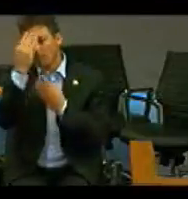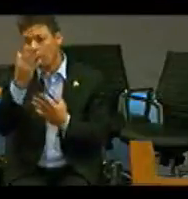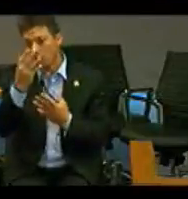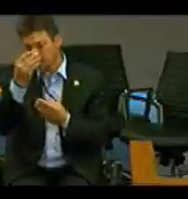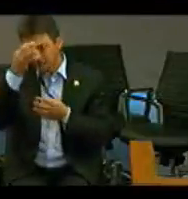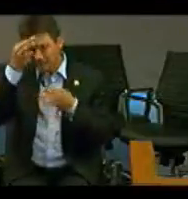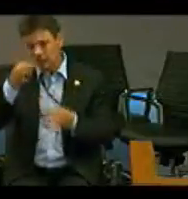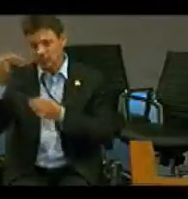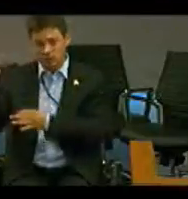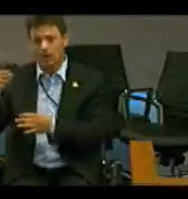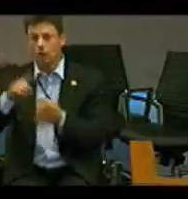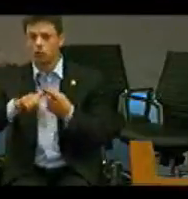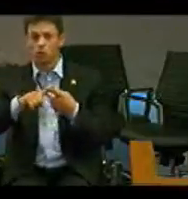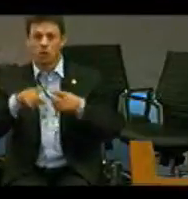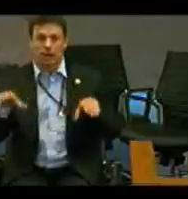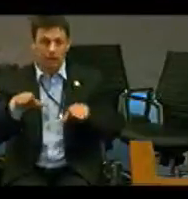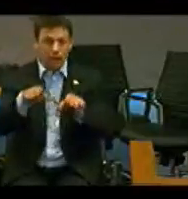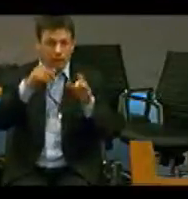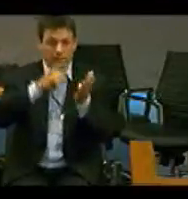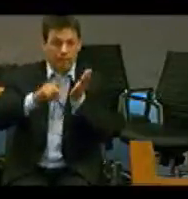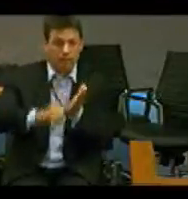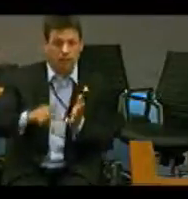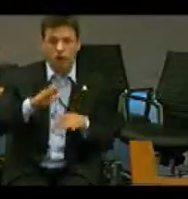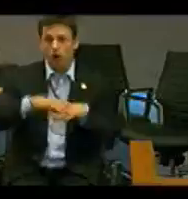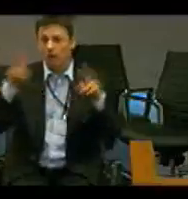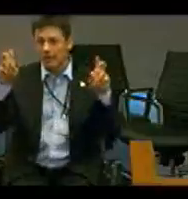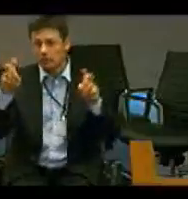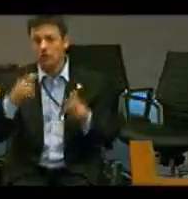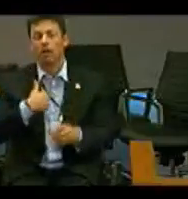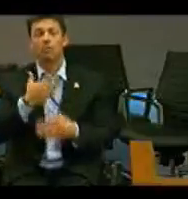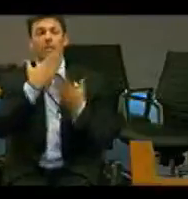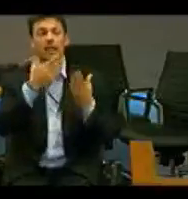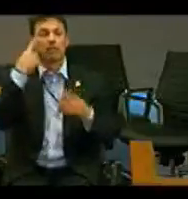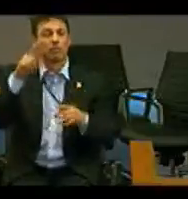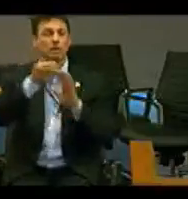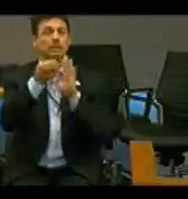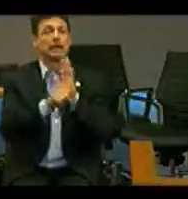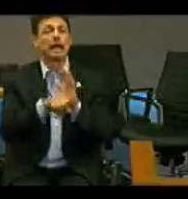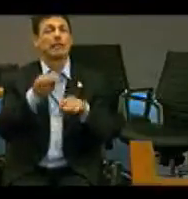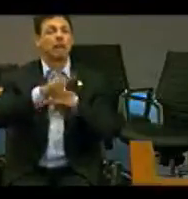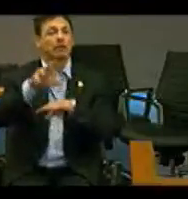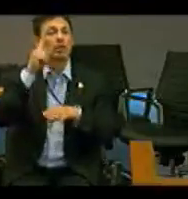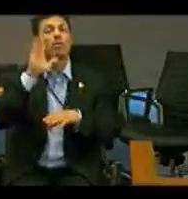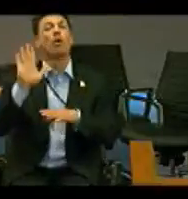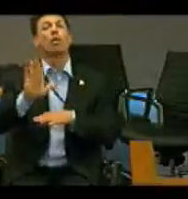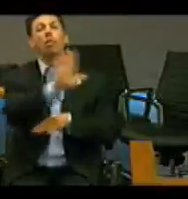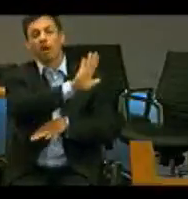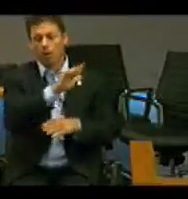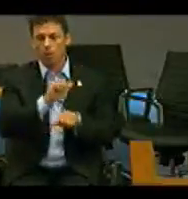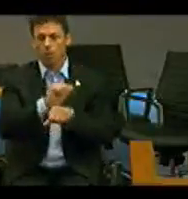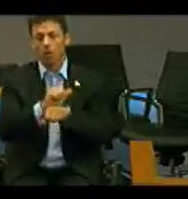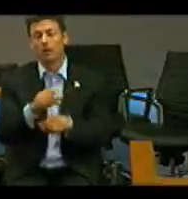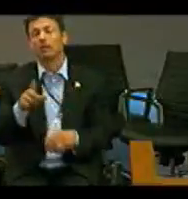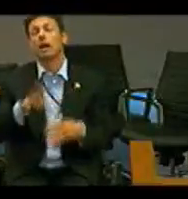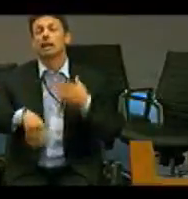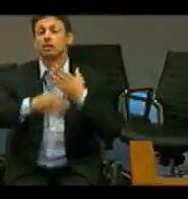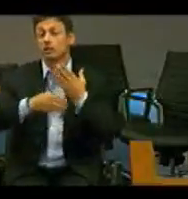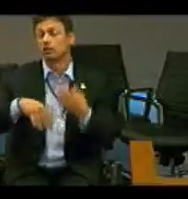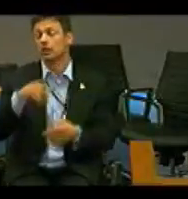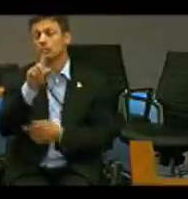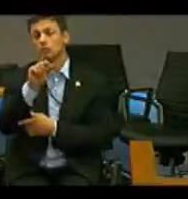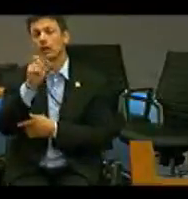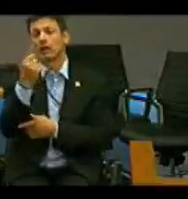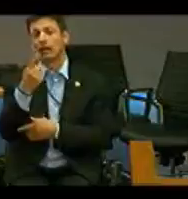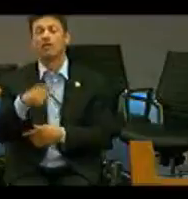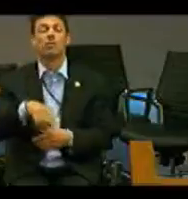decision to conduct an investigation onto this issue, and I'm very grateful to the state advisory committees for their work. In addition, in 2011, the